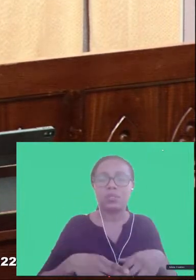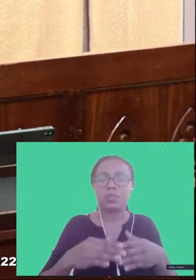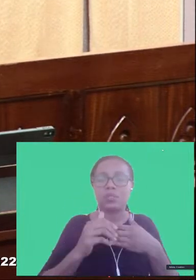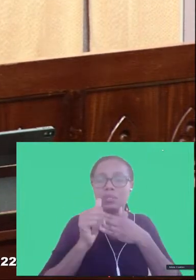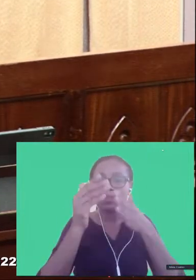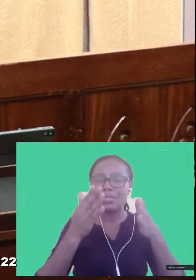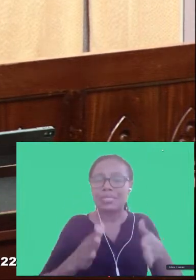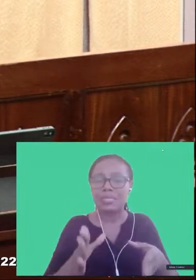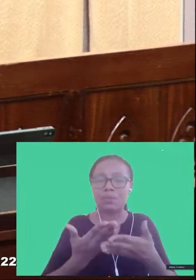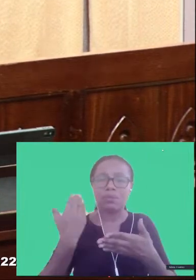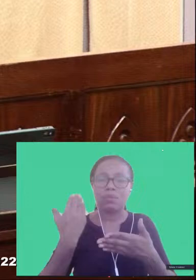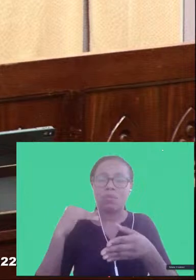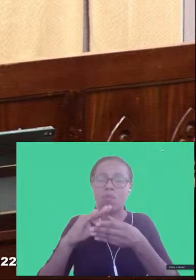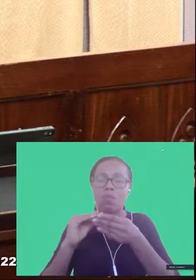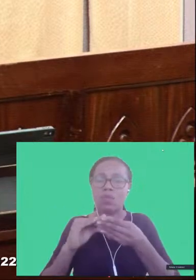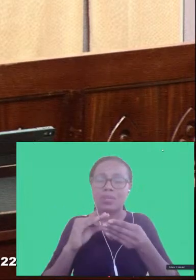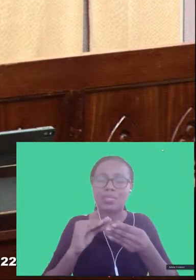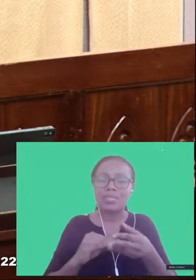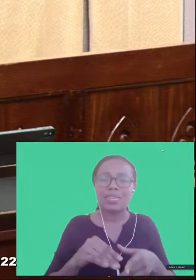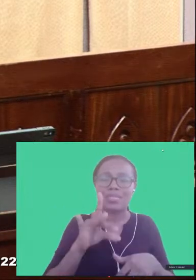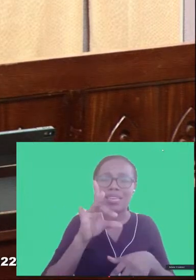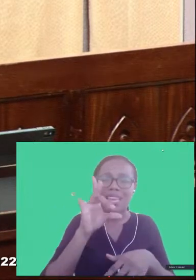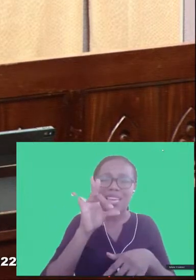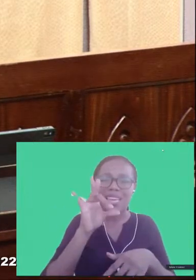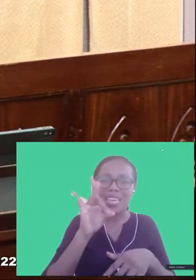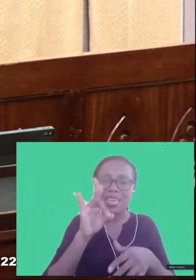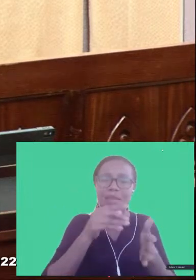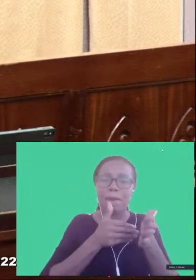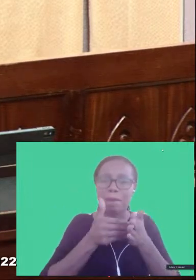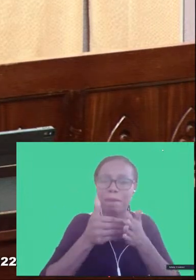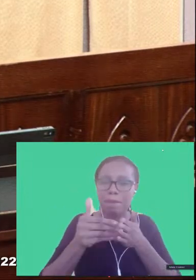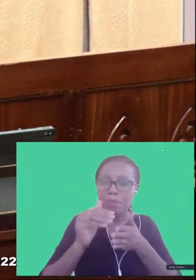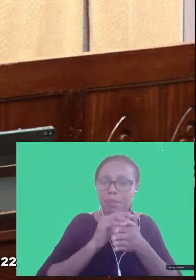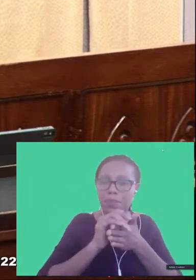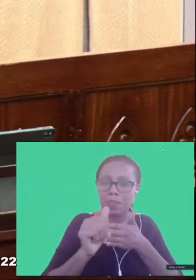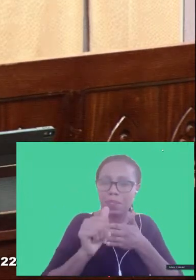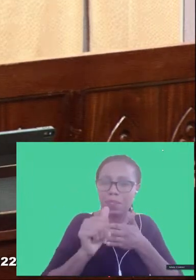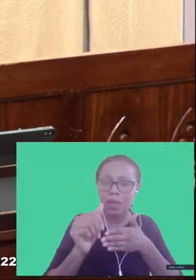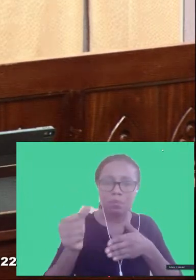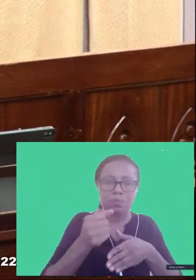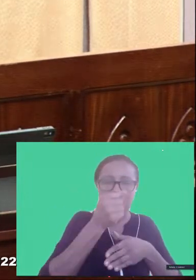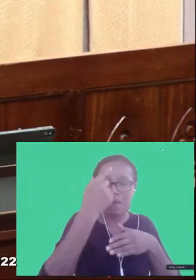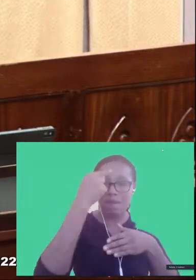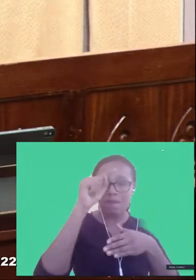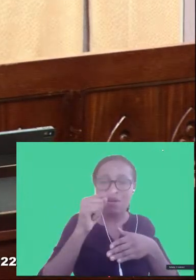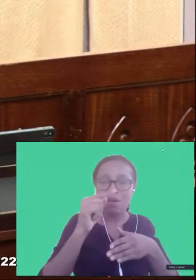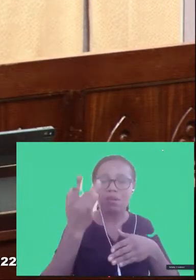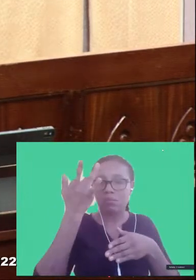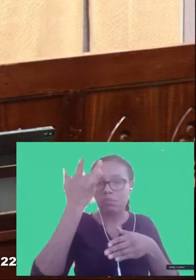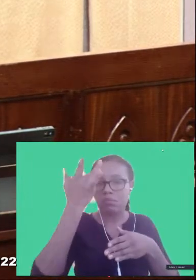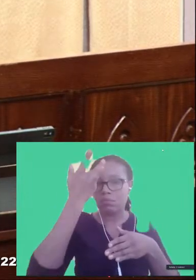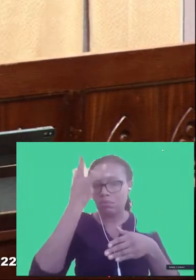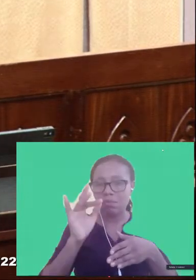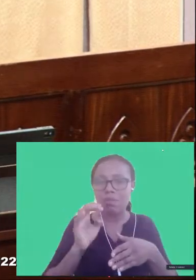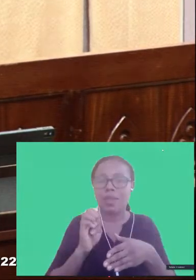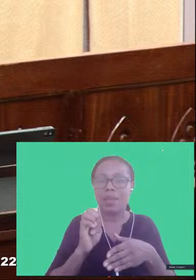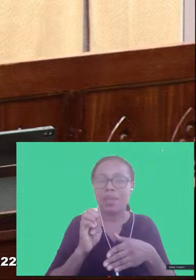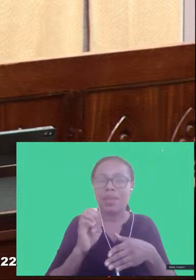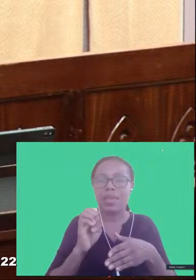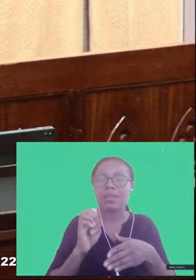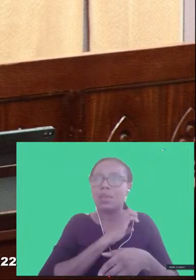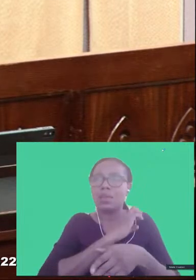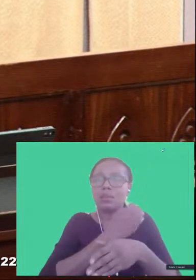smart energy, whether it is smart energy 455 or 457, and 10 million